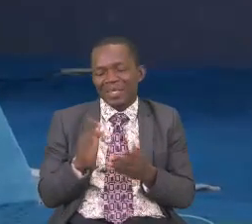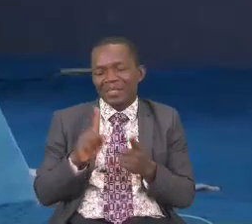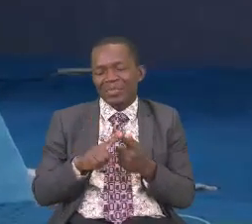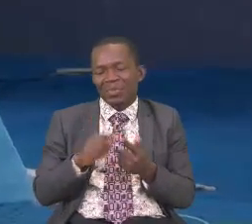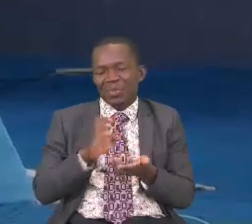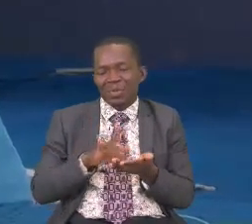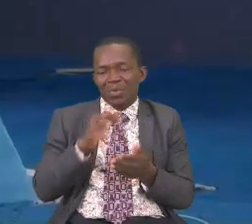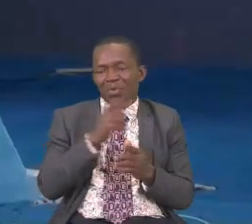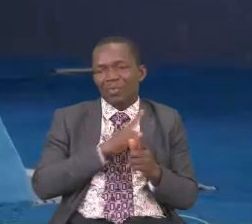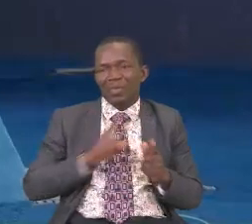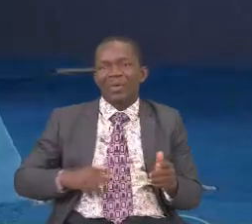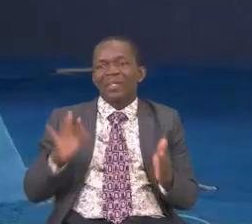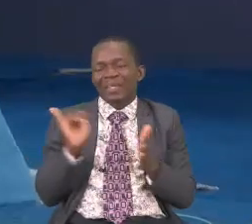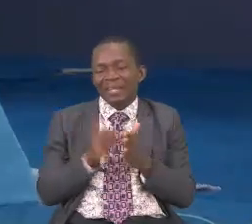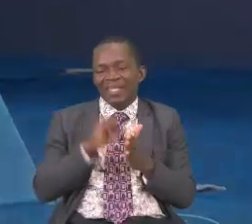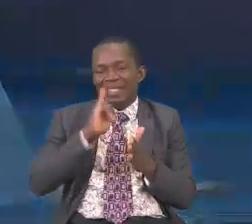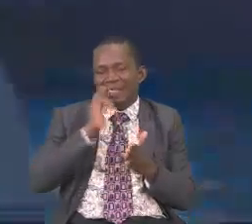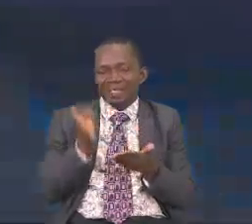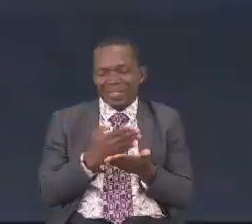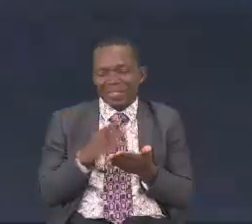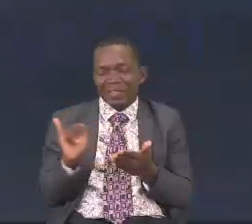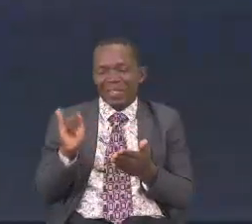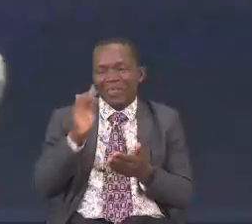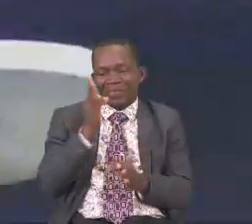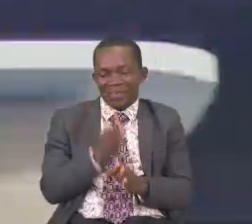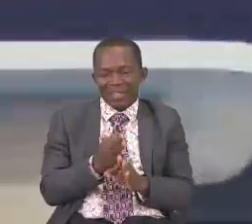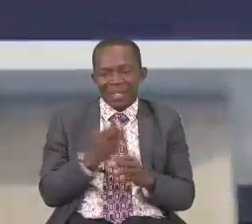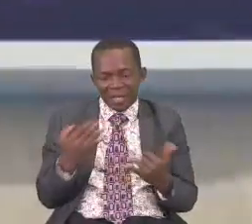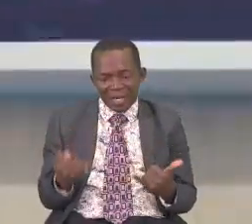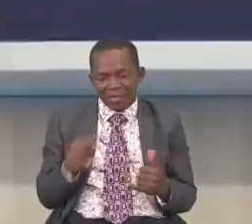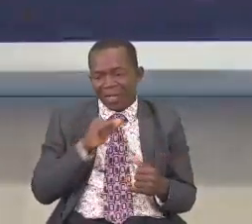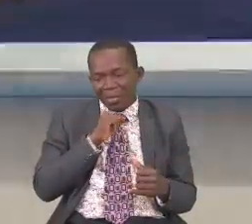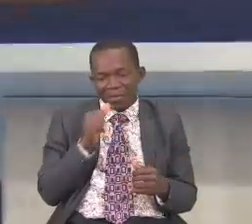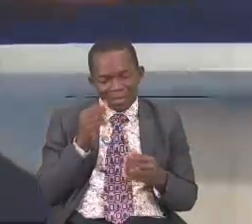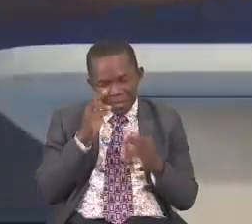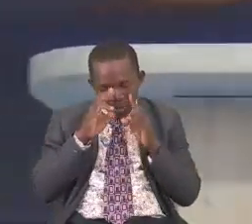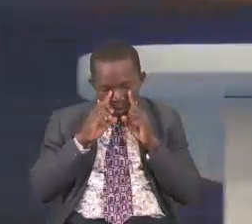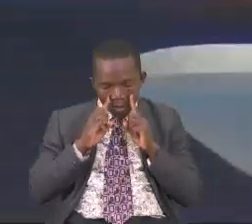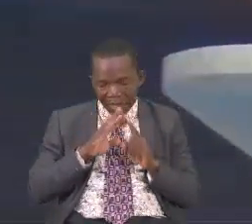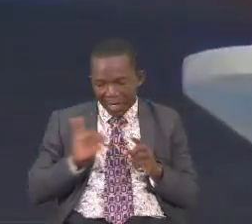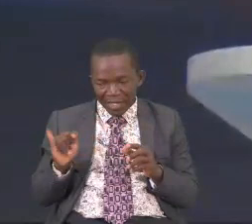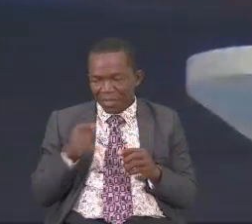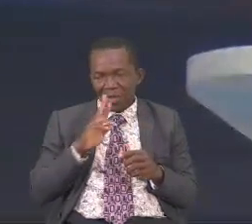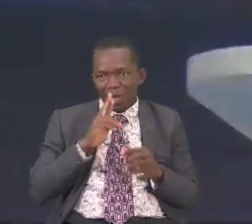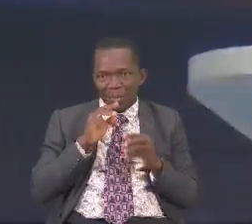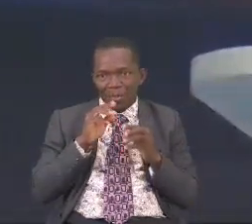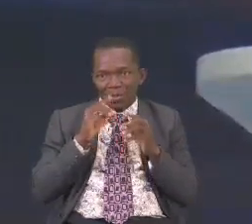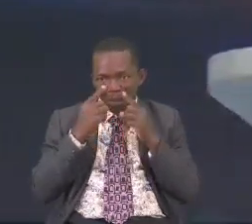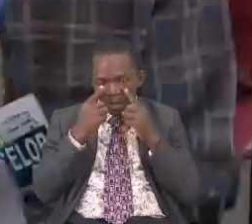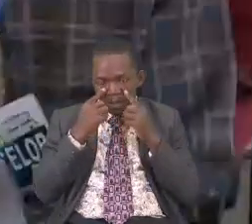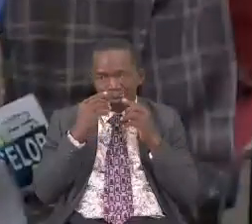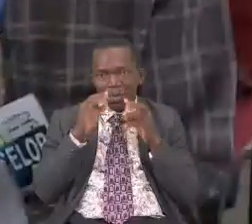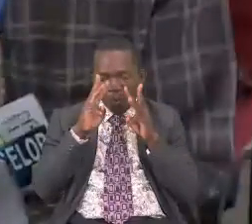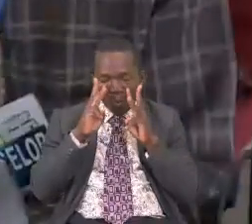singing faith that now you are not crying we are not super you are not sobbing you're not you know